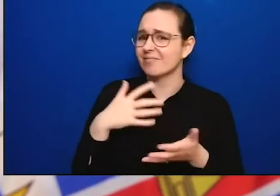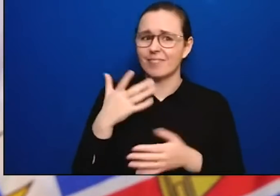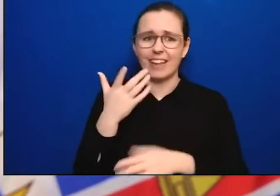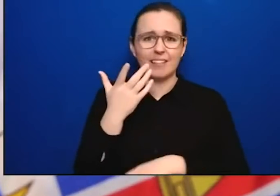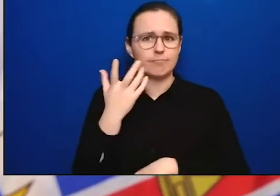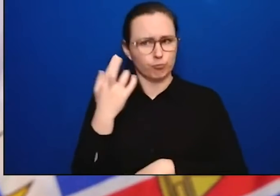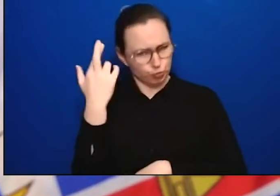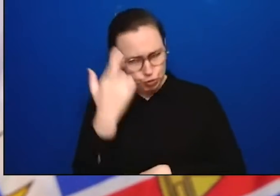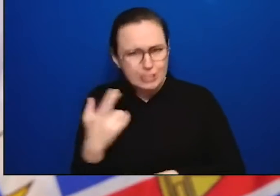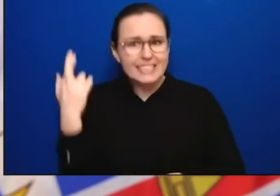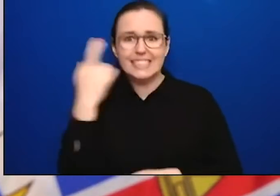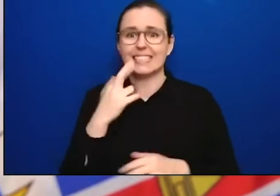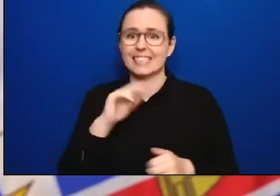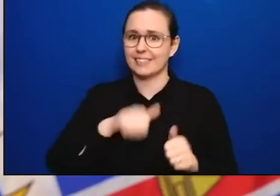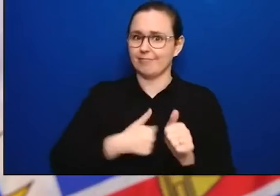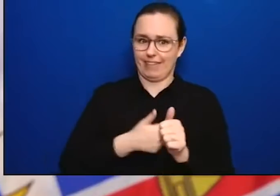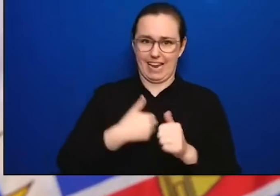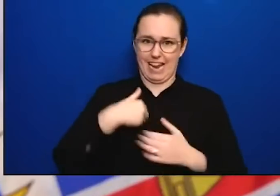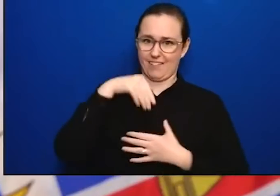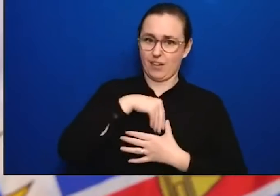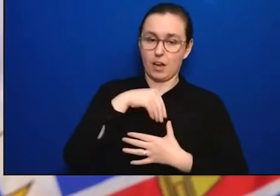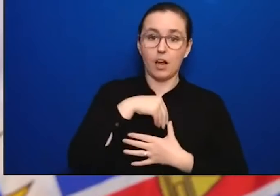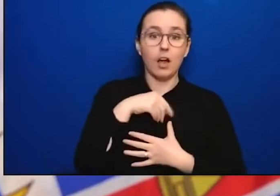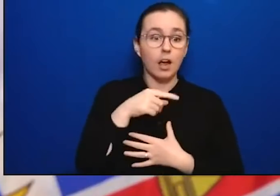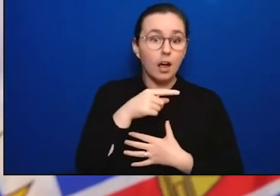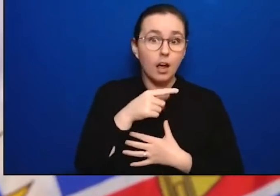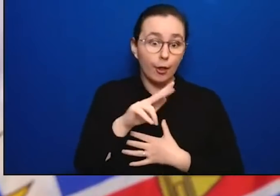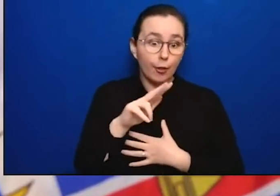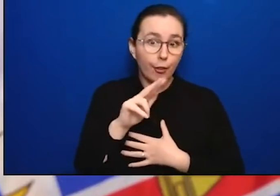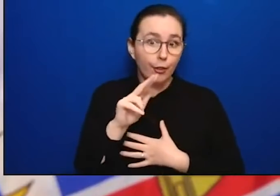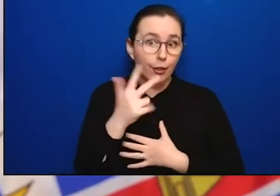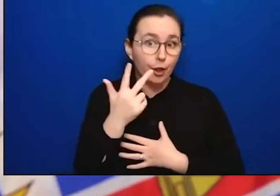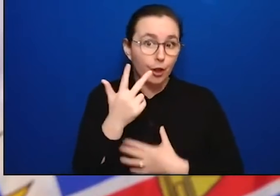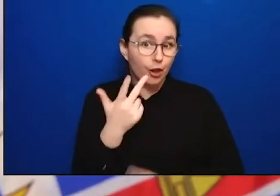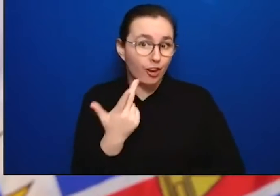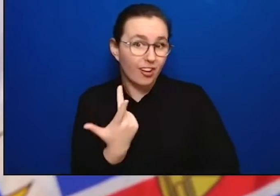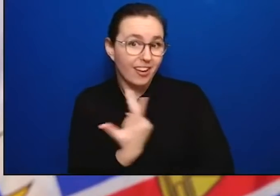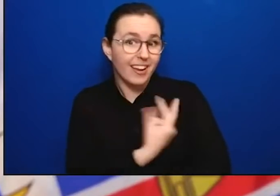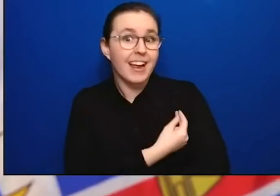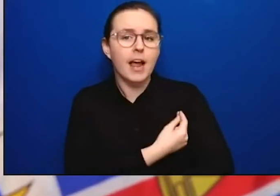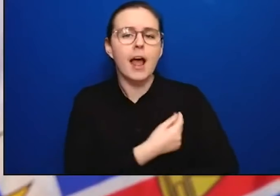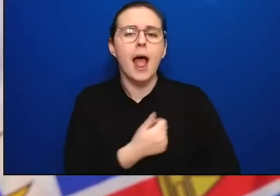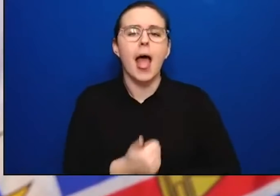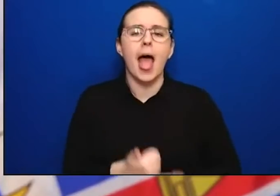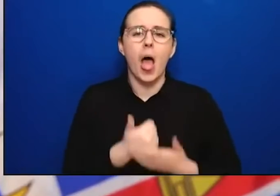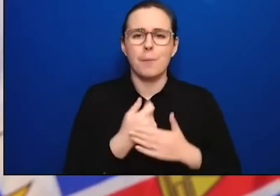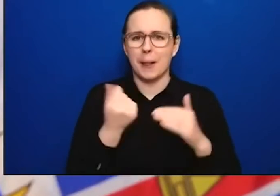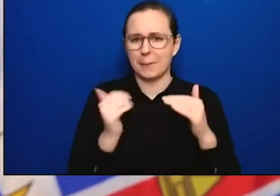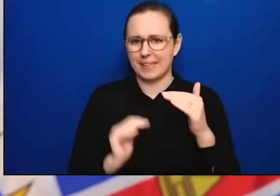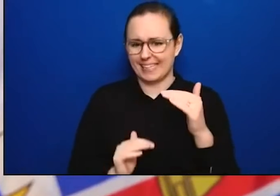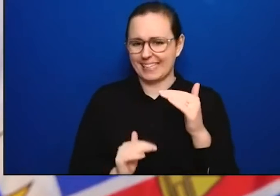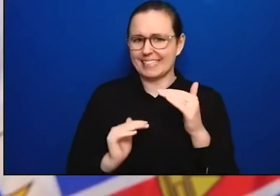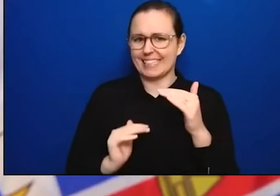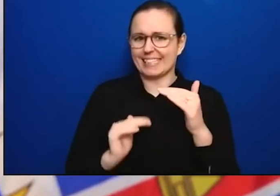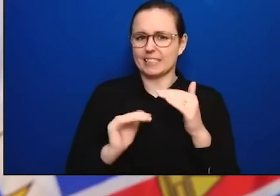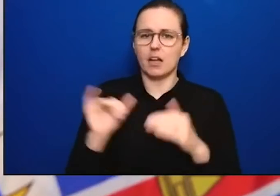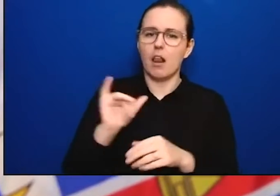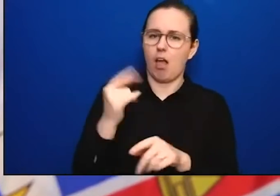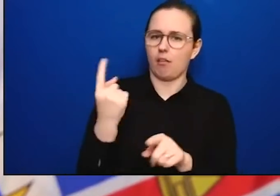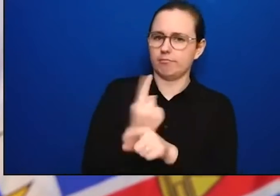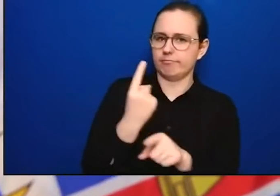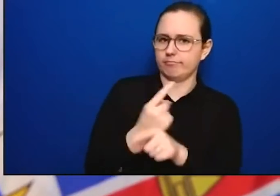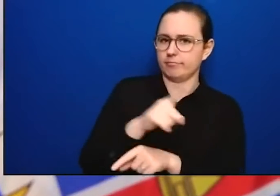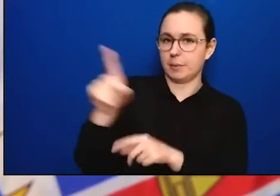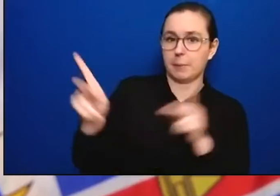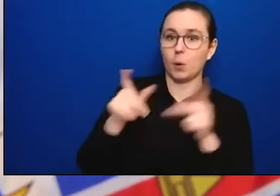with compromised immune systems, and we know that we've had a 3rd dose to get them up to that level that most of us get with